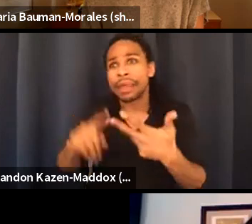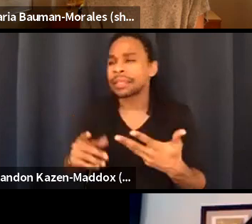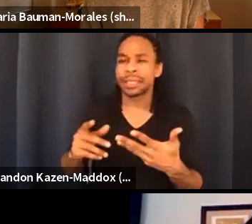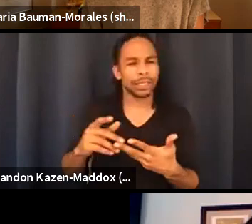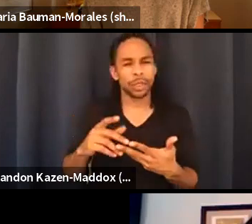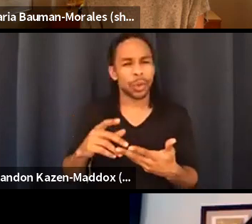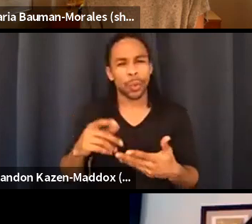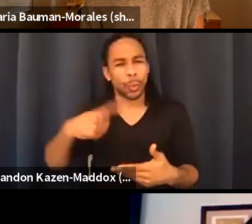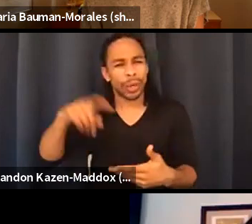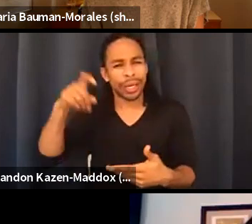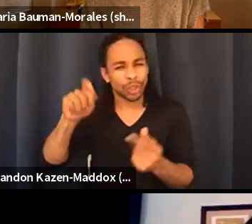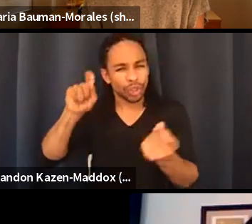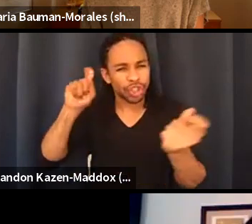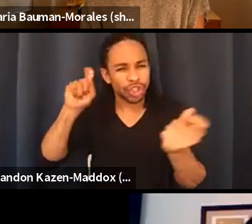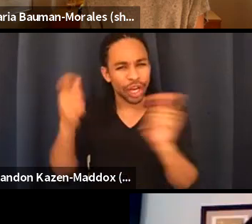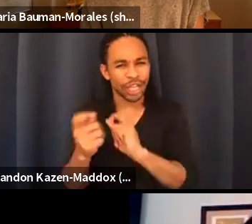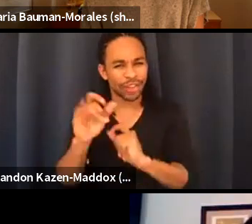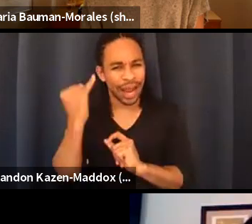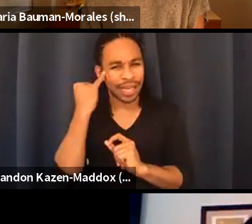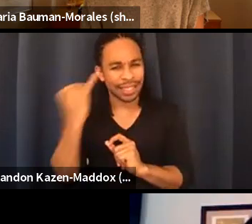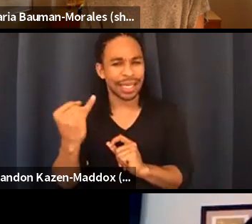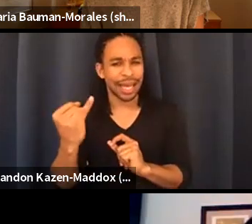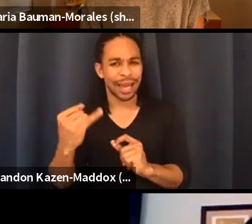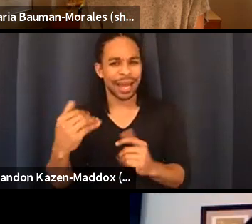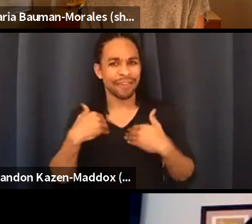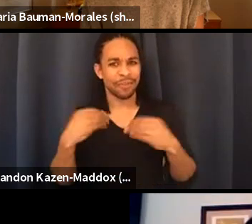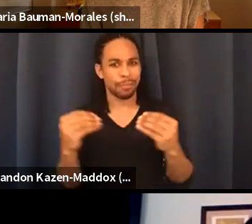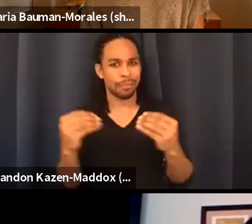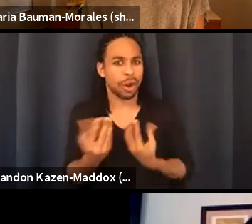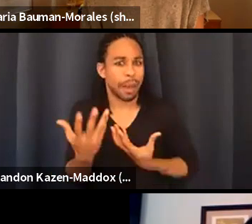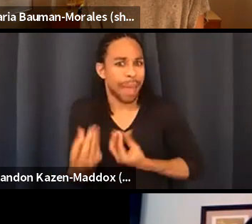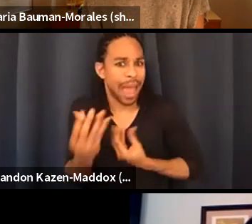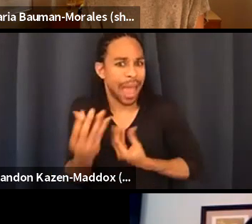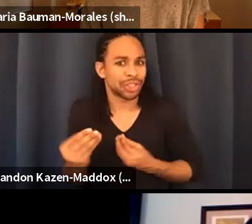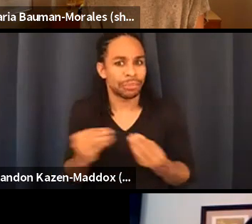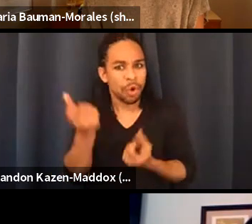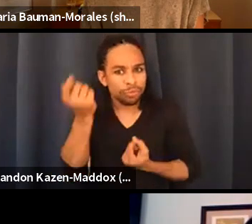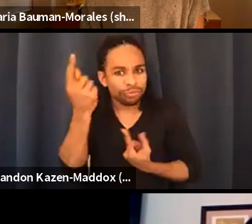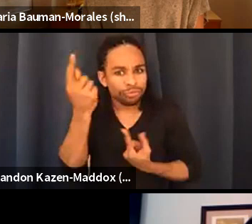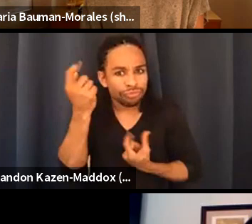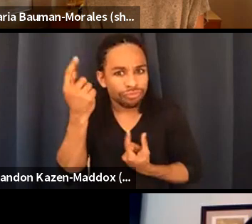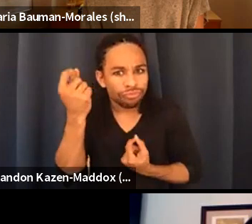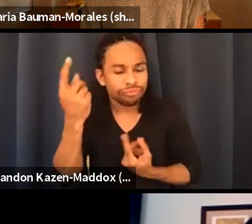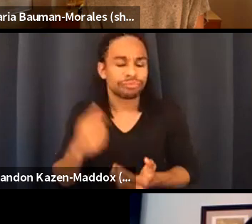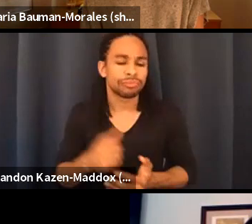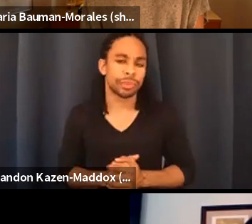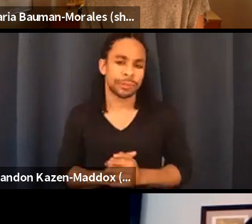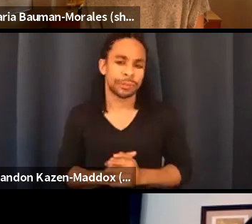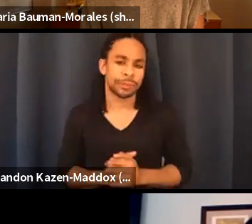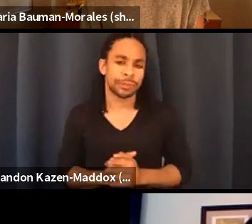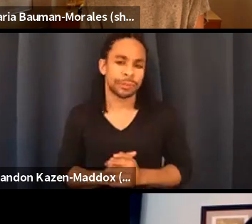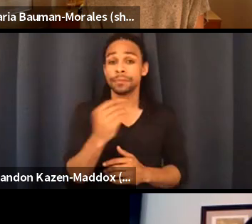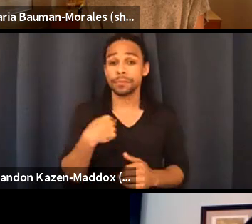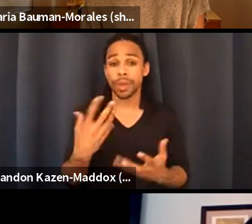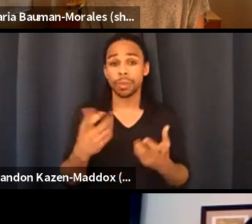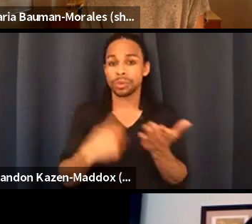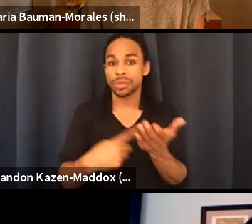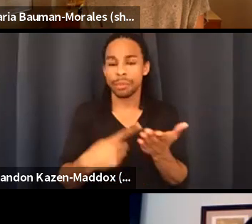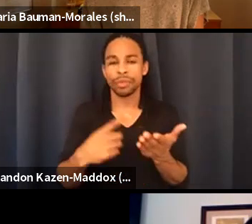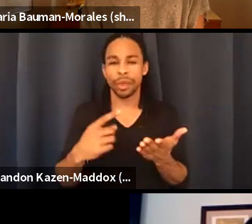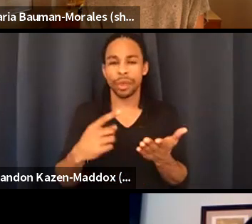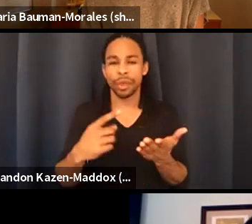larger alternatives to cancellation section, I want to really hold the vulnerability and